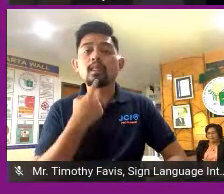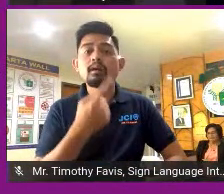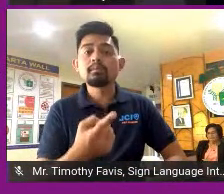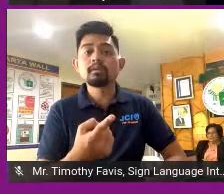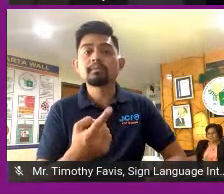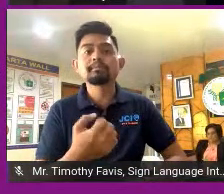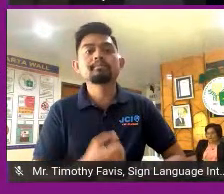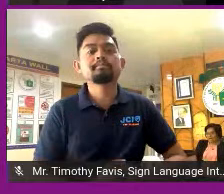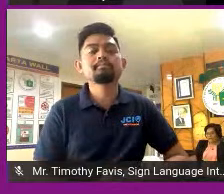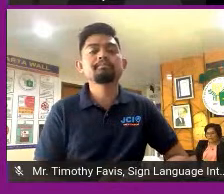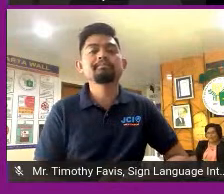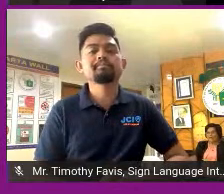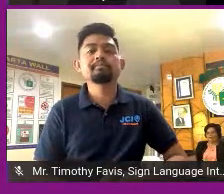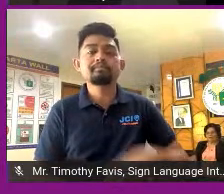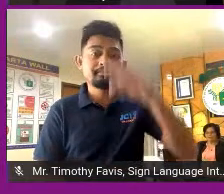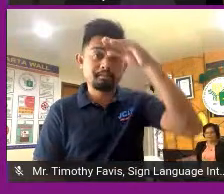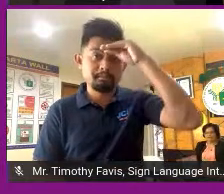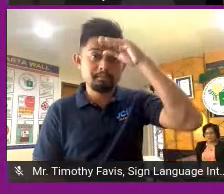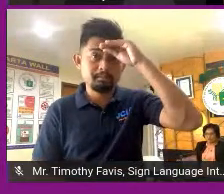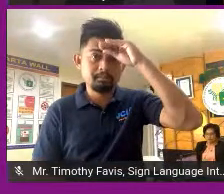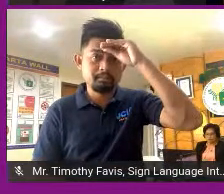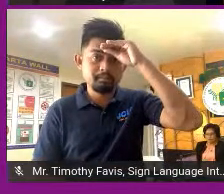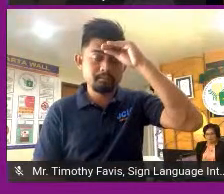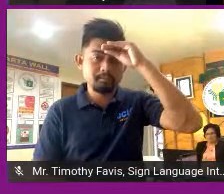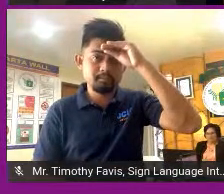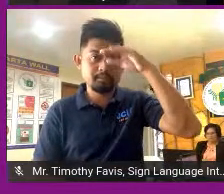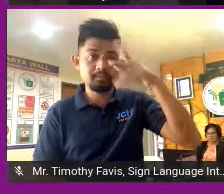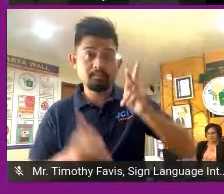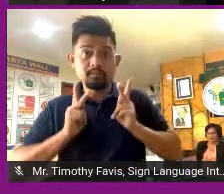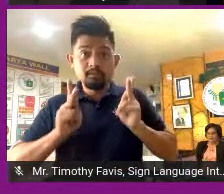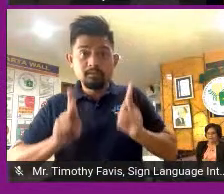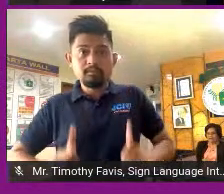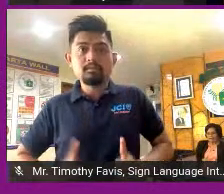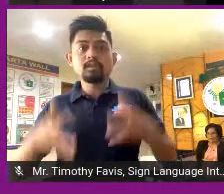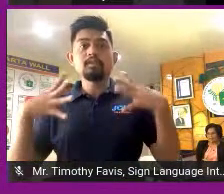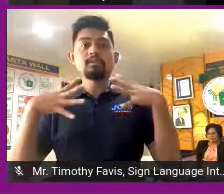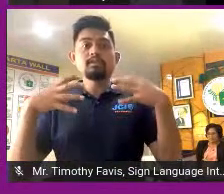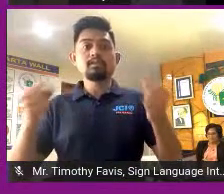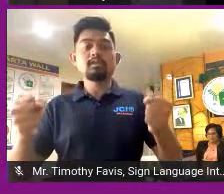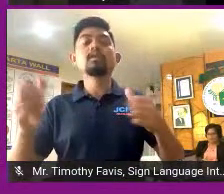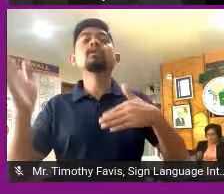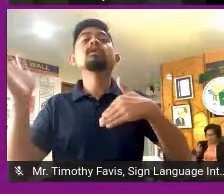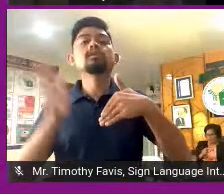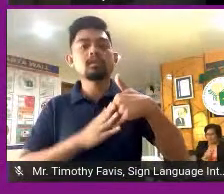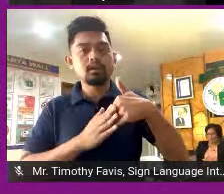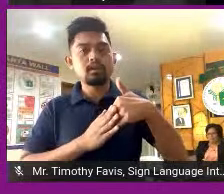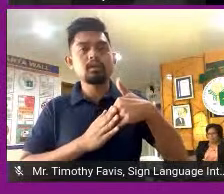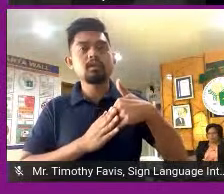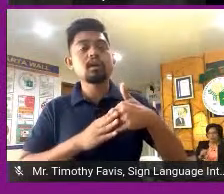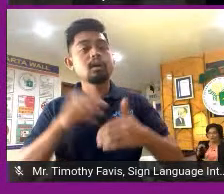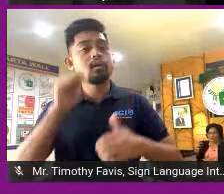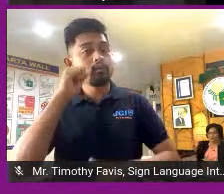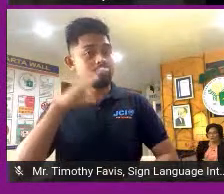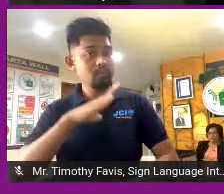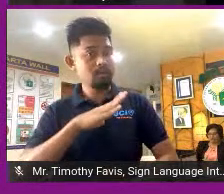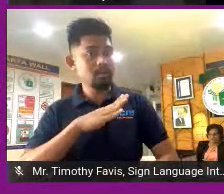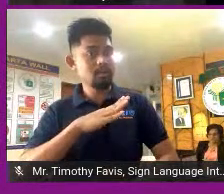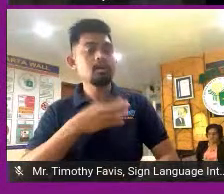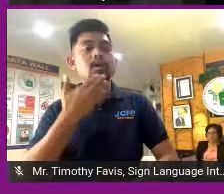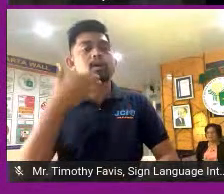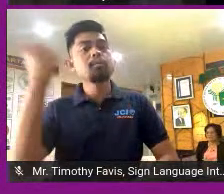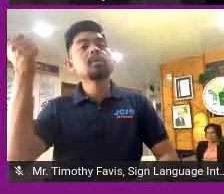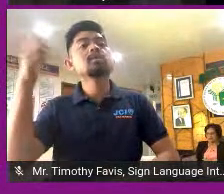Sabi nila, ang mga lalaki ay physically stronger than men or women, so they are